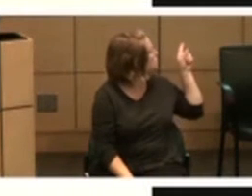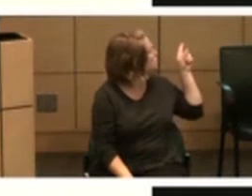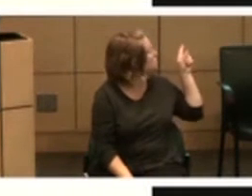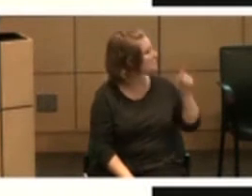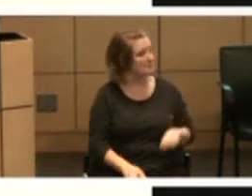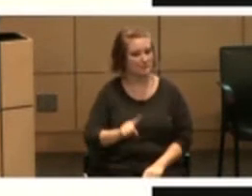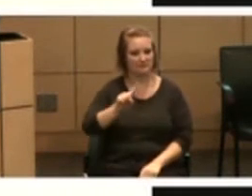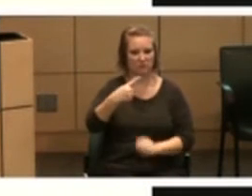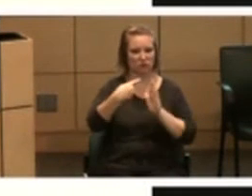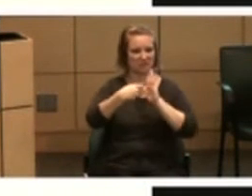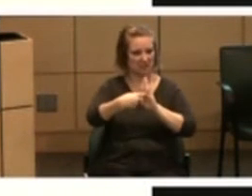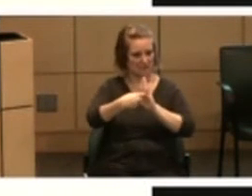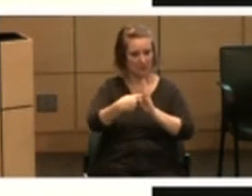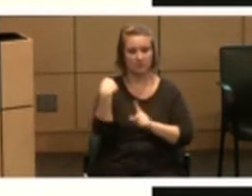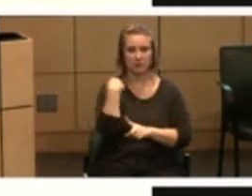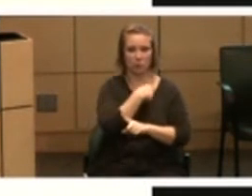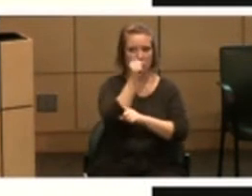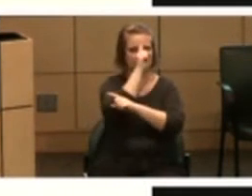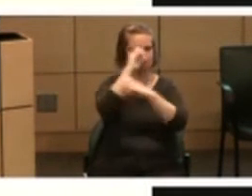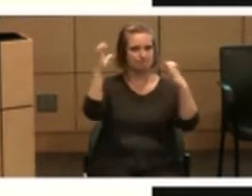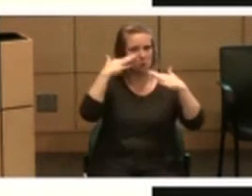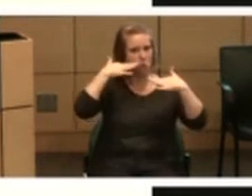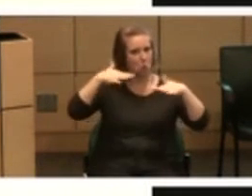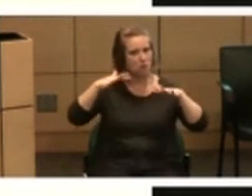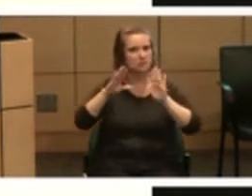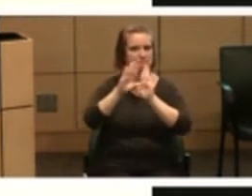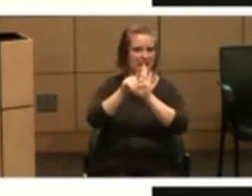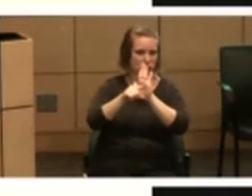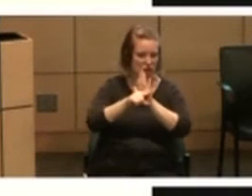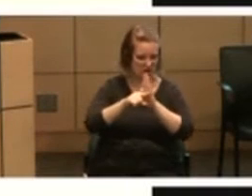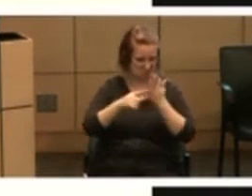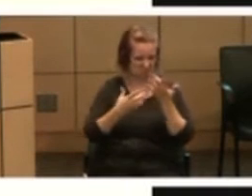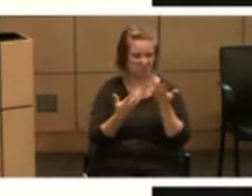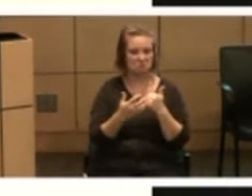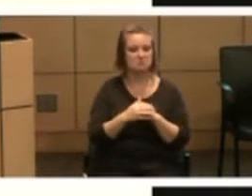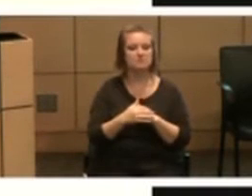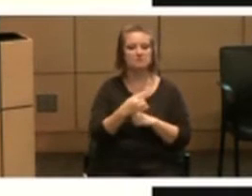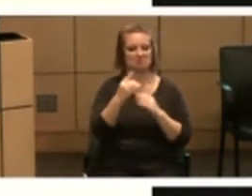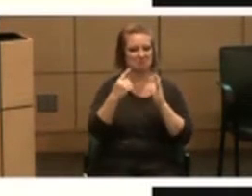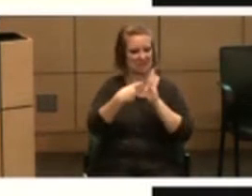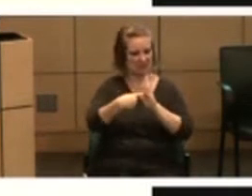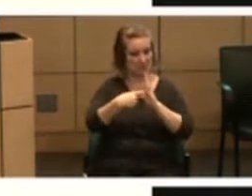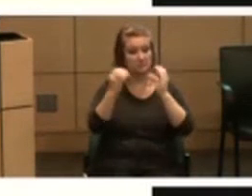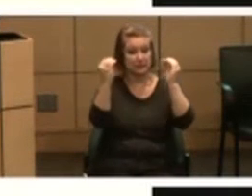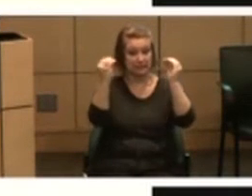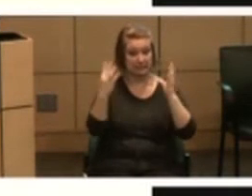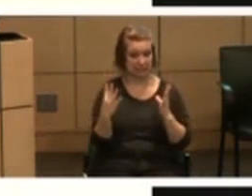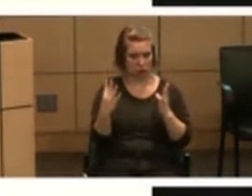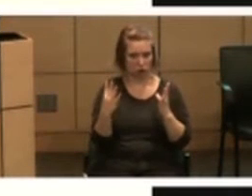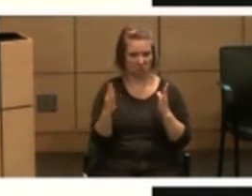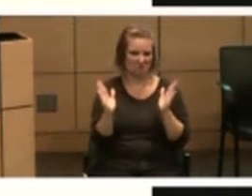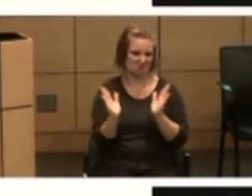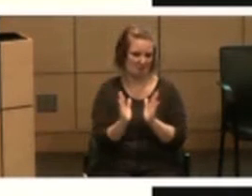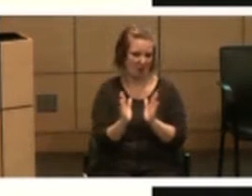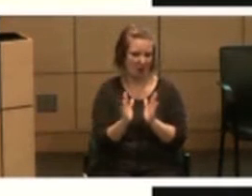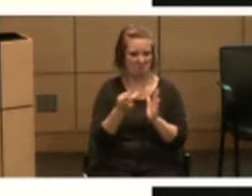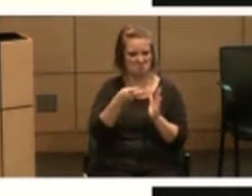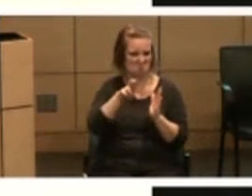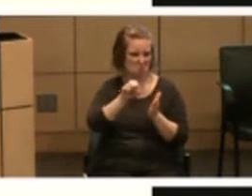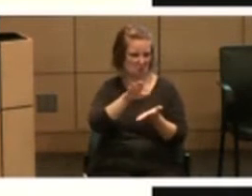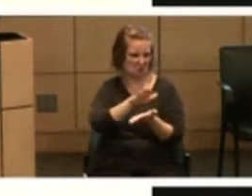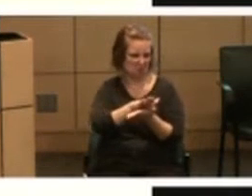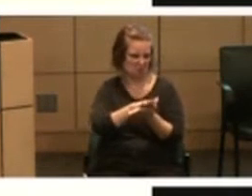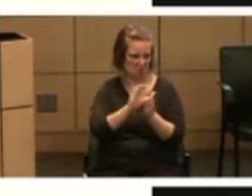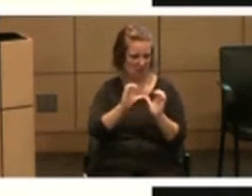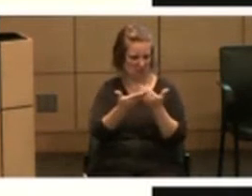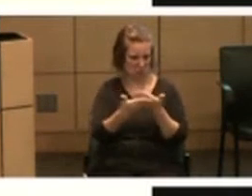when we think about noise or background sounds. So we have an example here where we have a teacher in a class, in a small, probably preschool classroom.